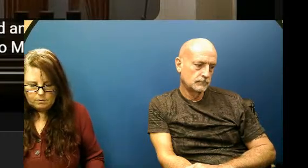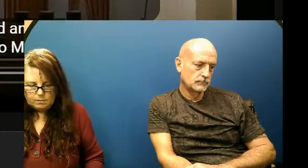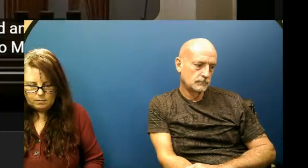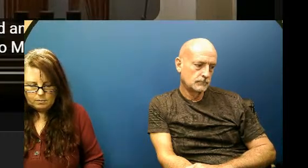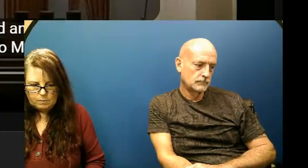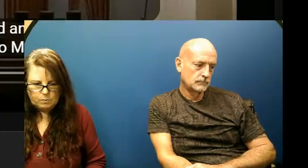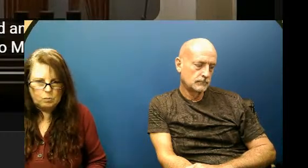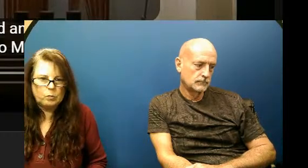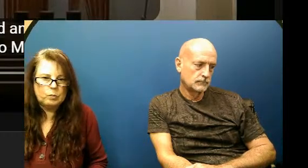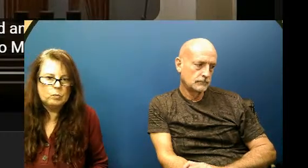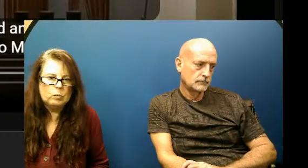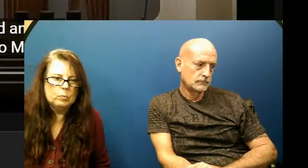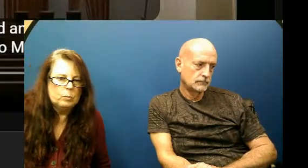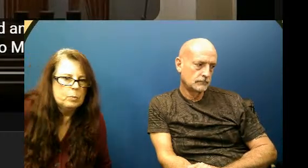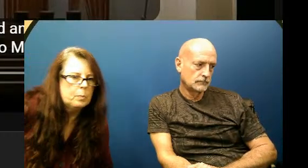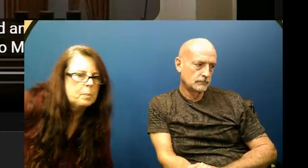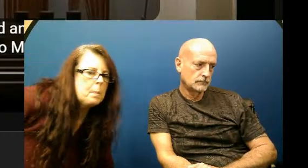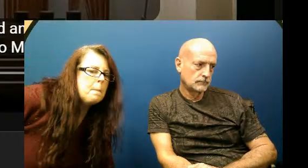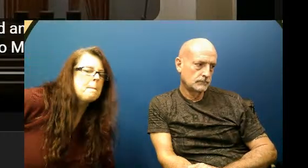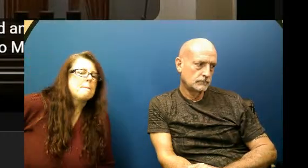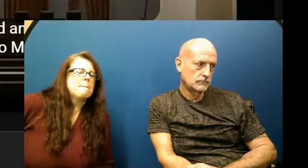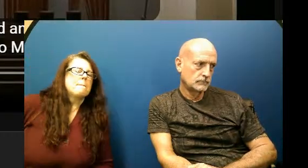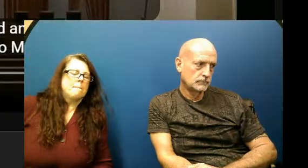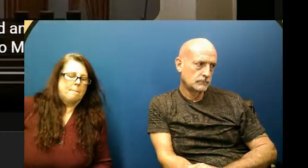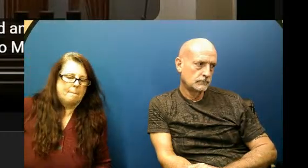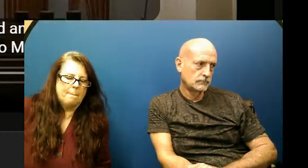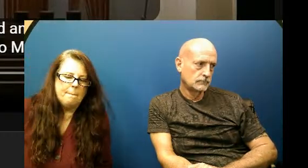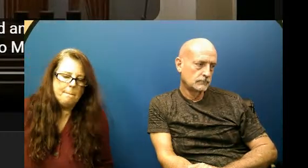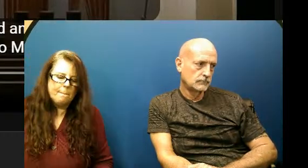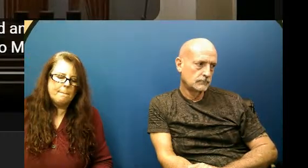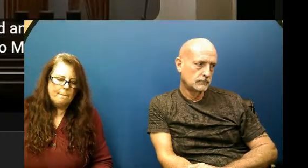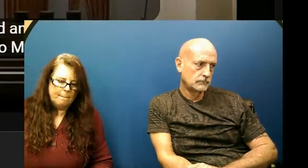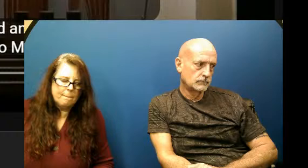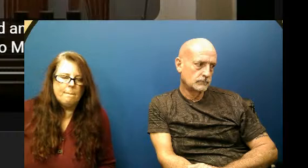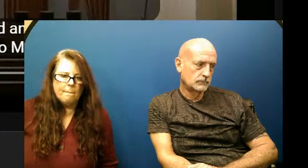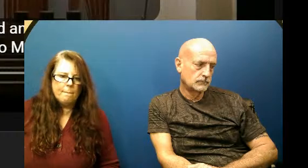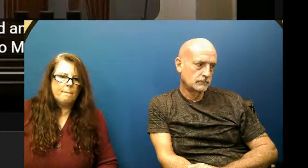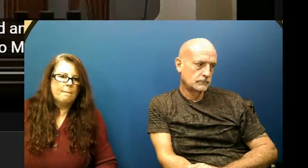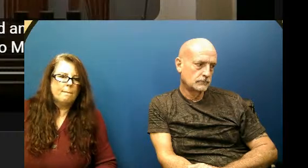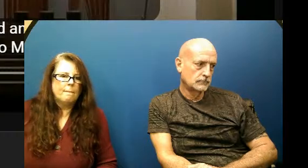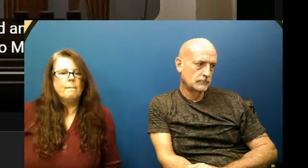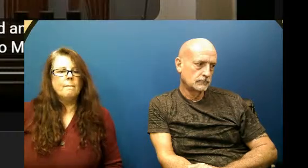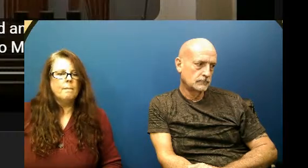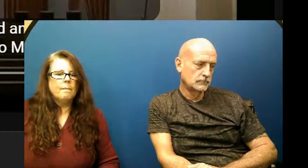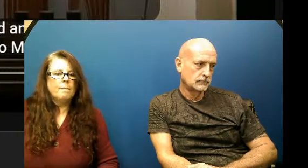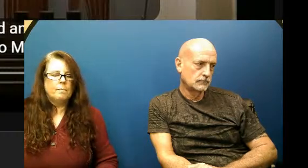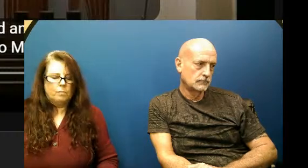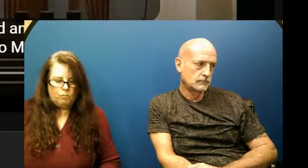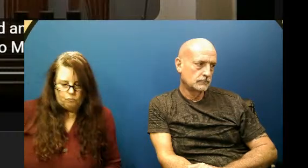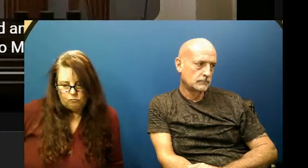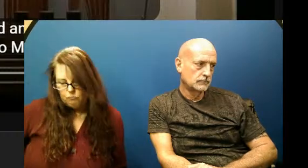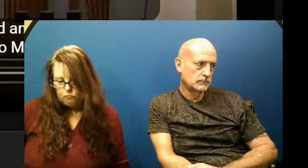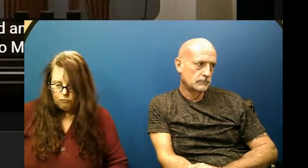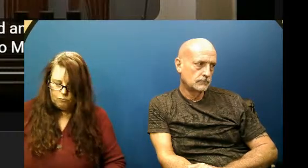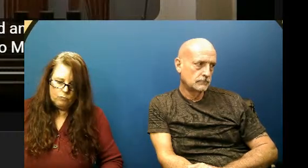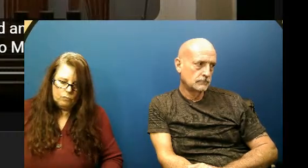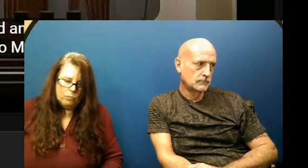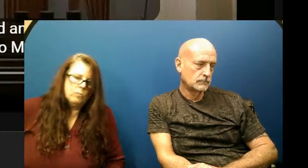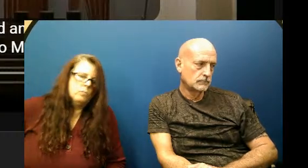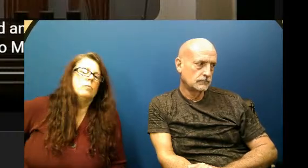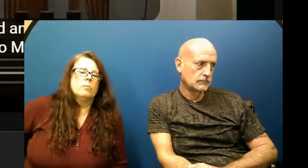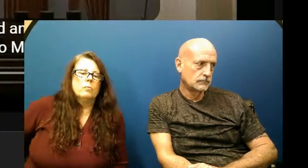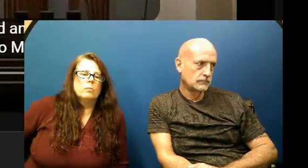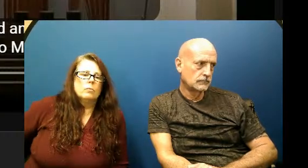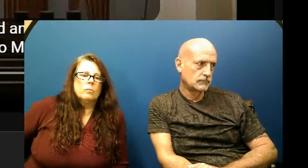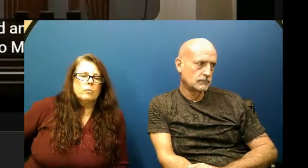speech, that's cases like Reed 2, then you do trigger strict So scrutiny. then I think your argument comes down to, is this direct concern with speech, or